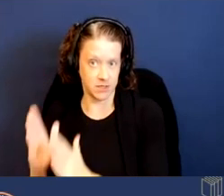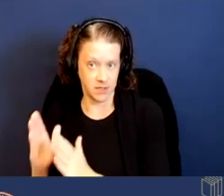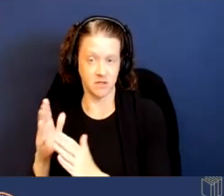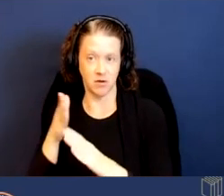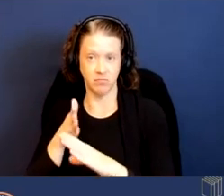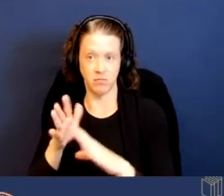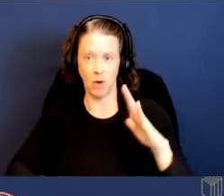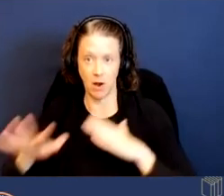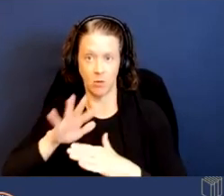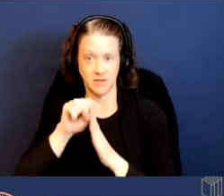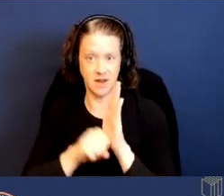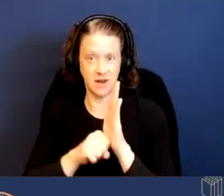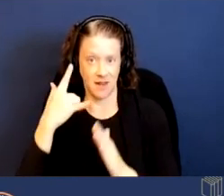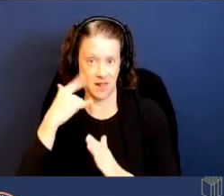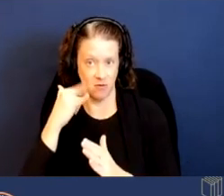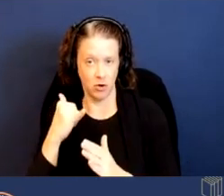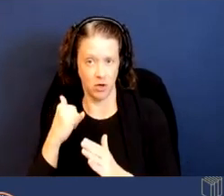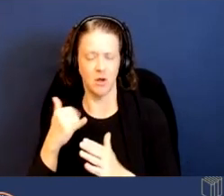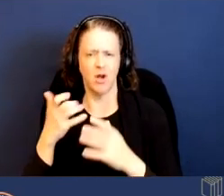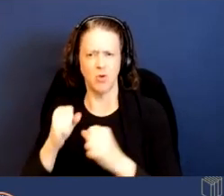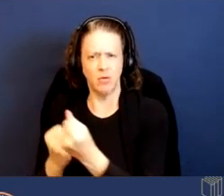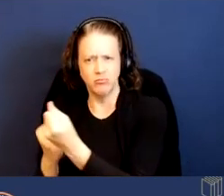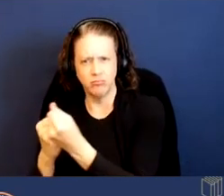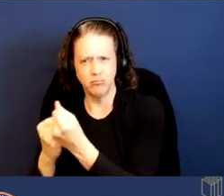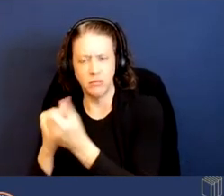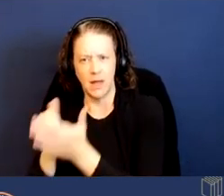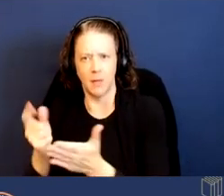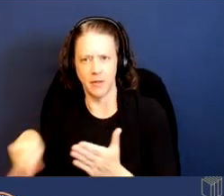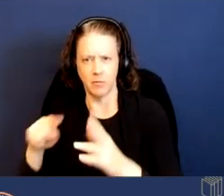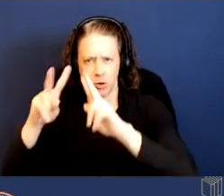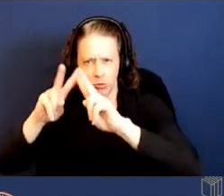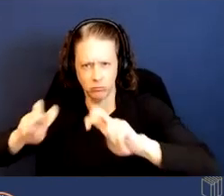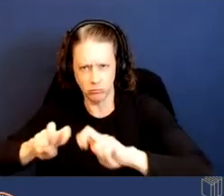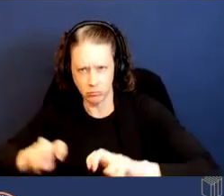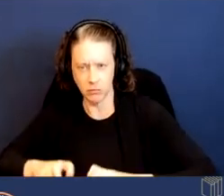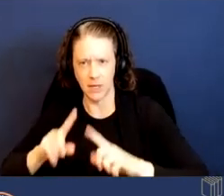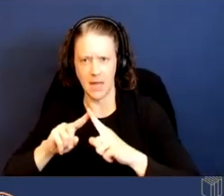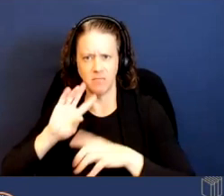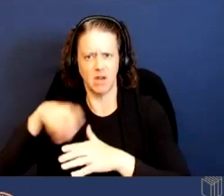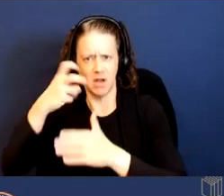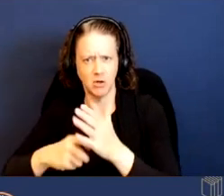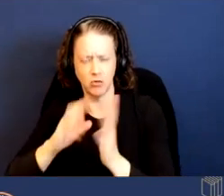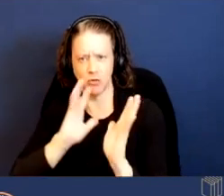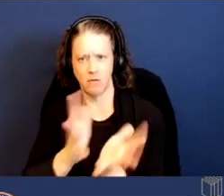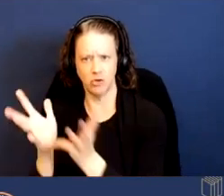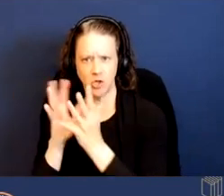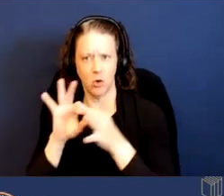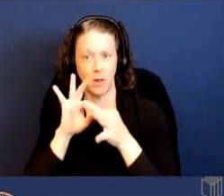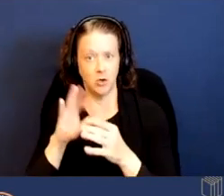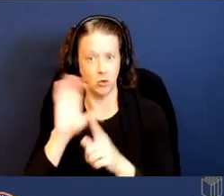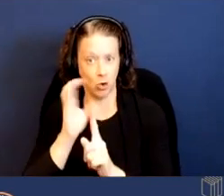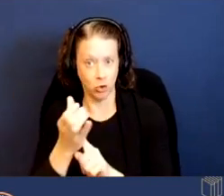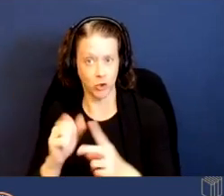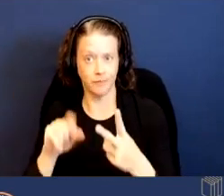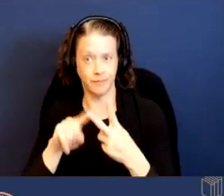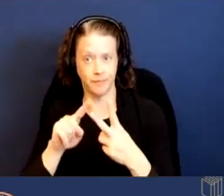California, to really look at and dive into conversations related to culture,